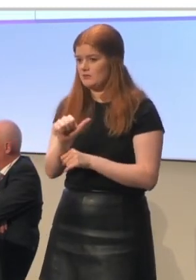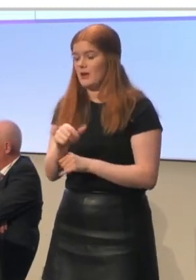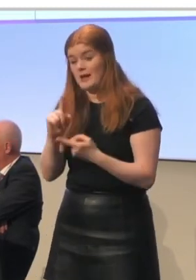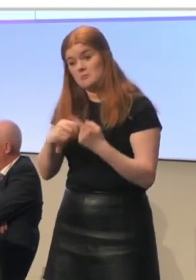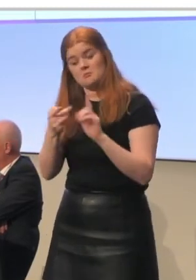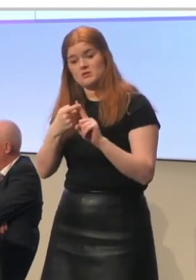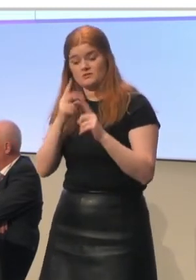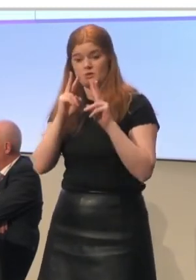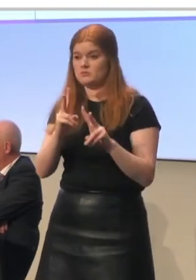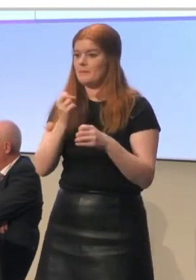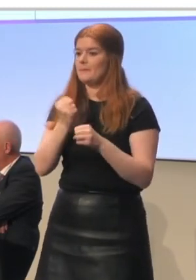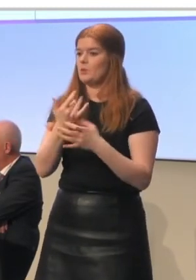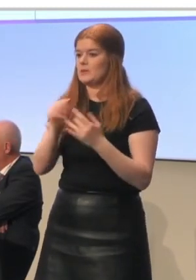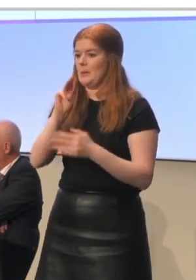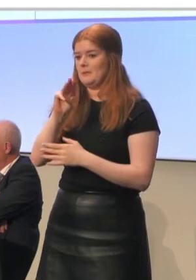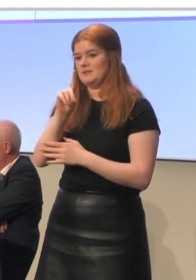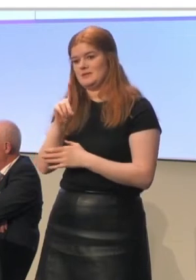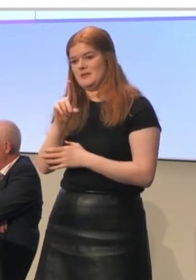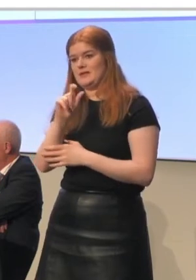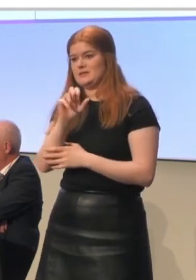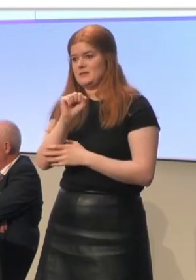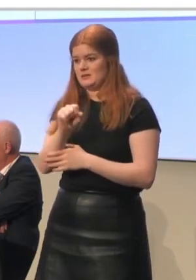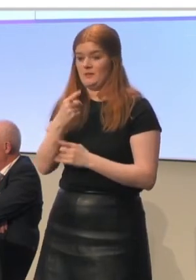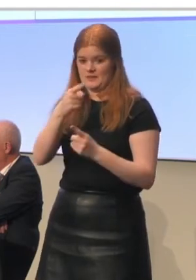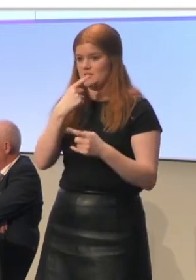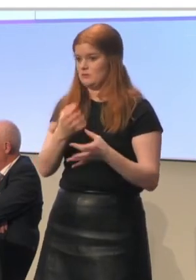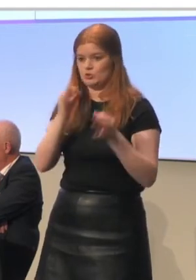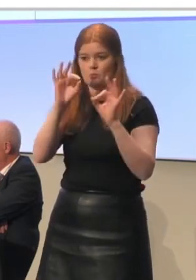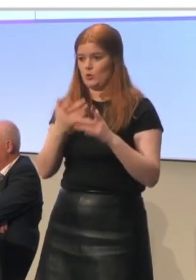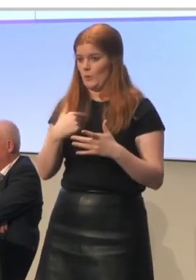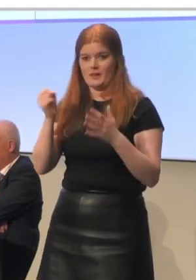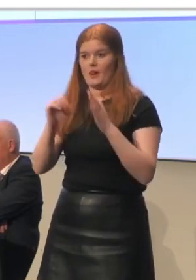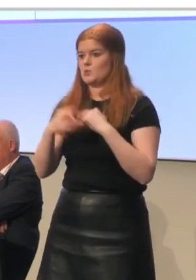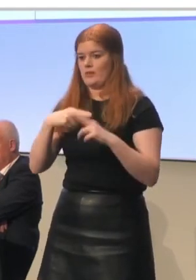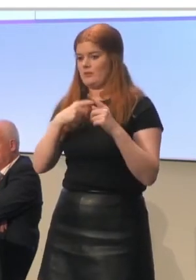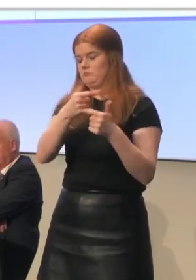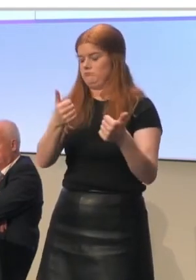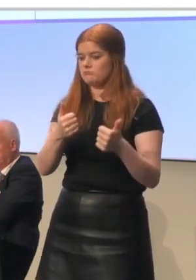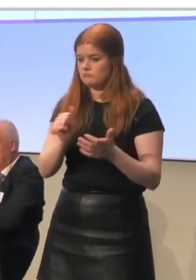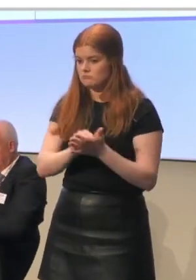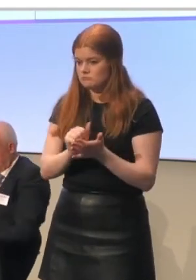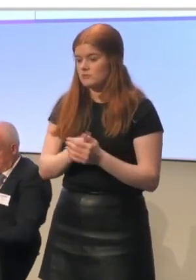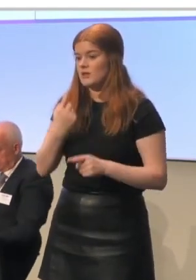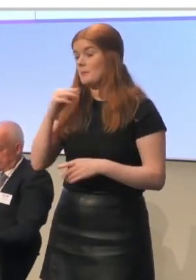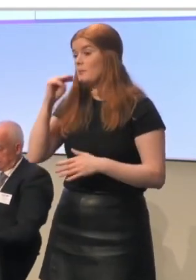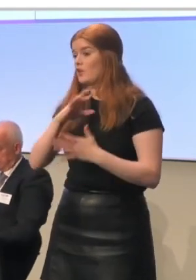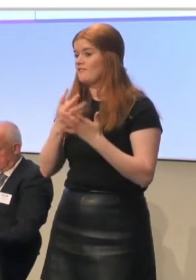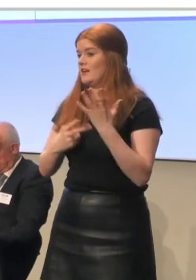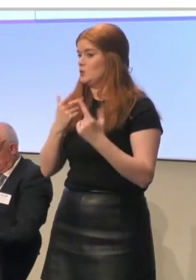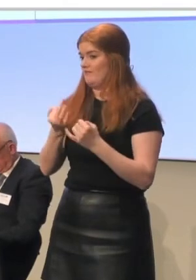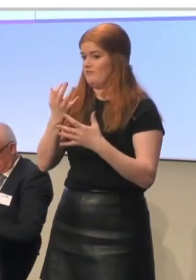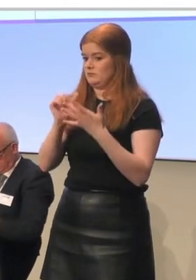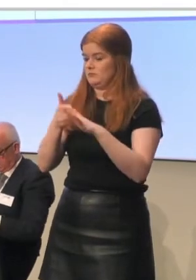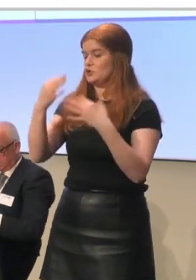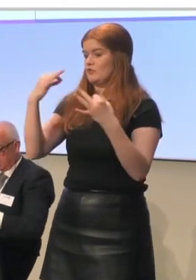positive views particularly in relation to the PDST. The support is super, we will be lost without them. The key value of having that